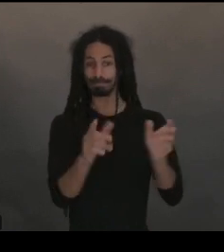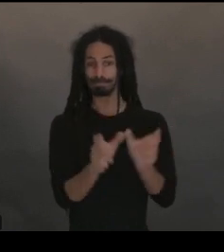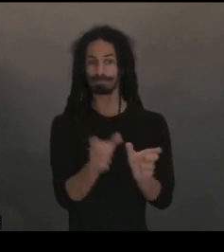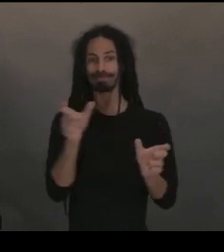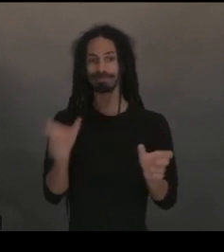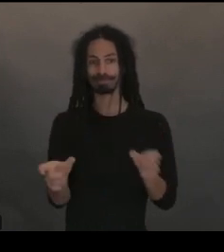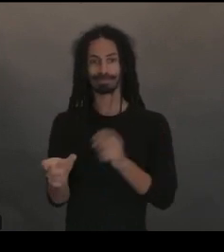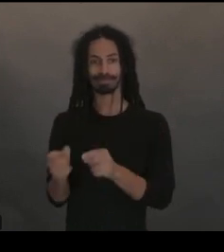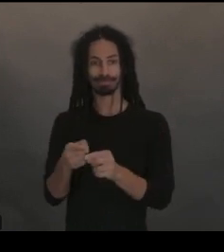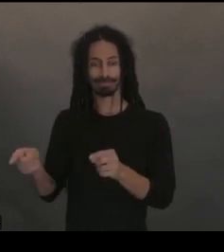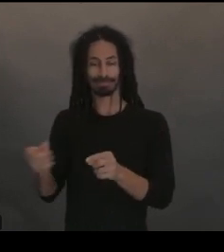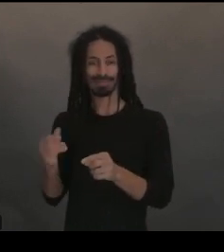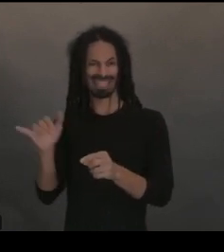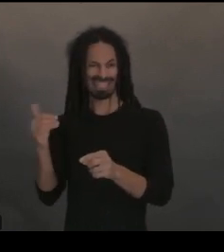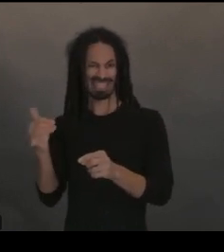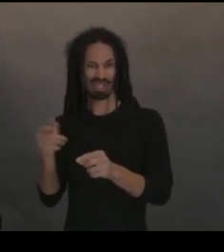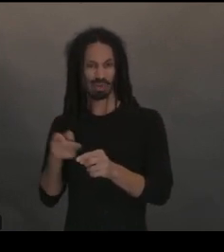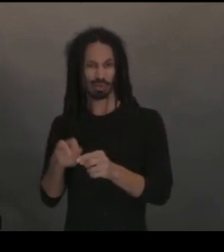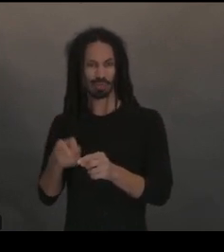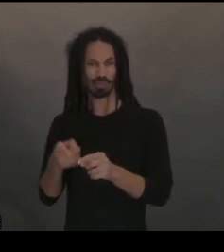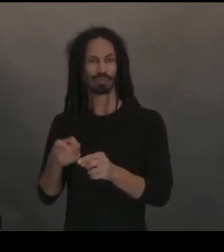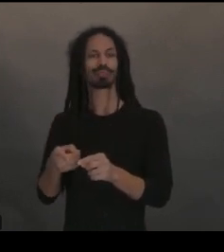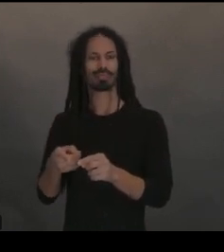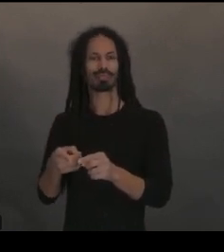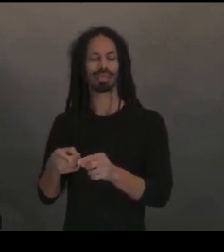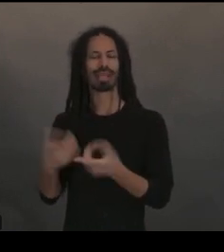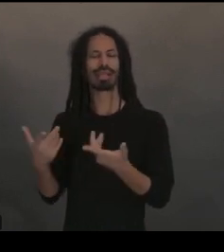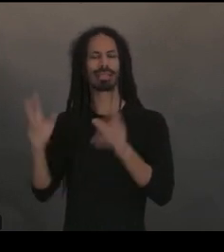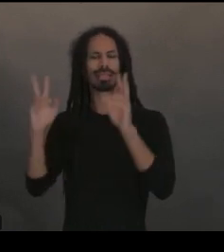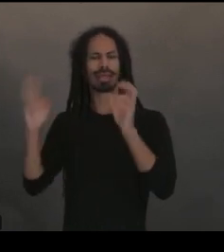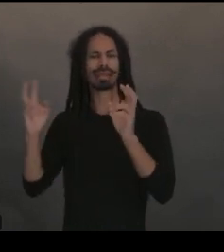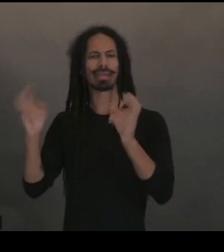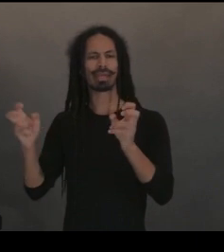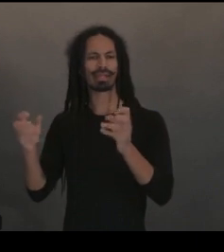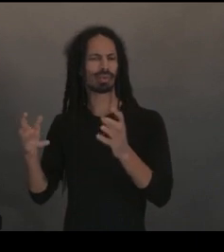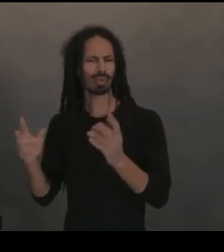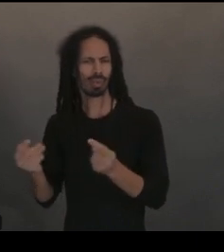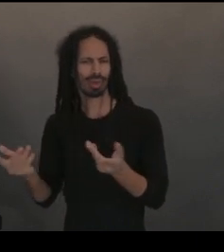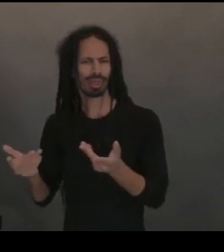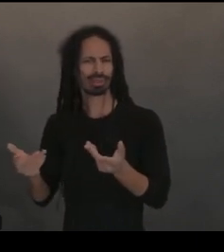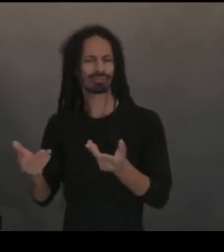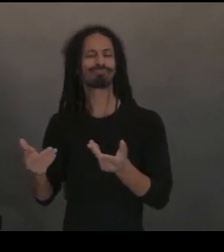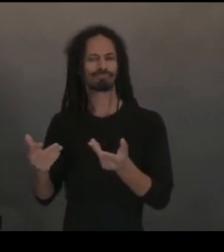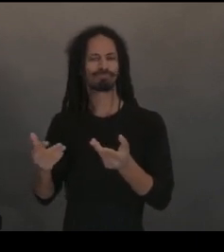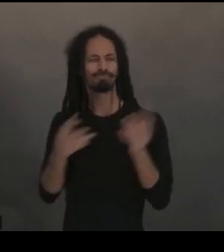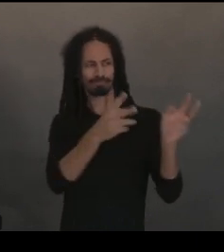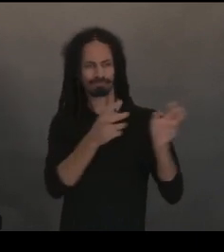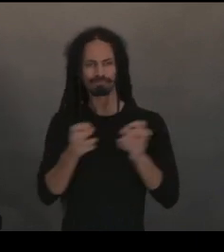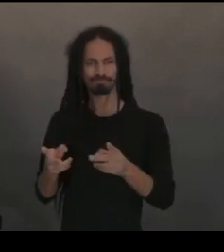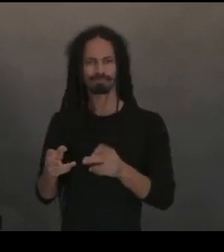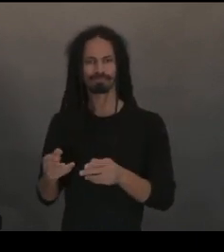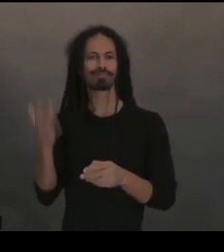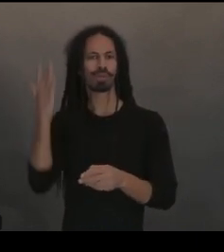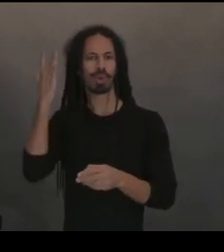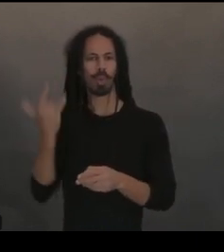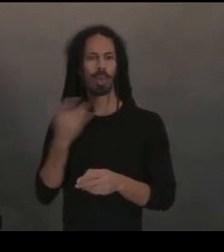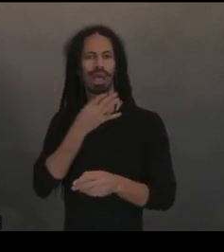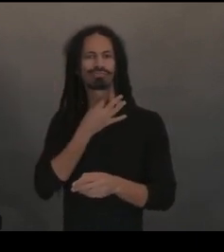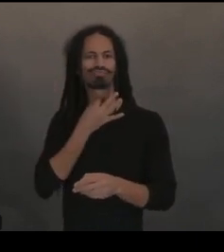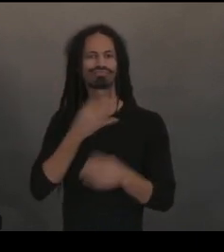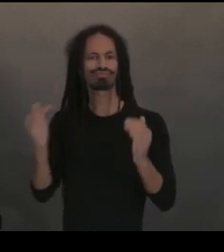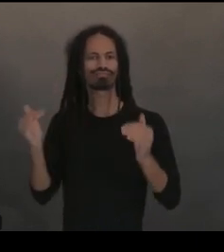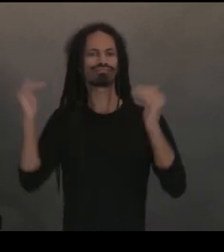in yellow, the title element, why curiosity enhances learning. Notice that we